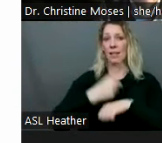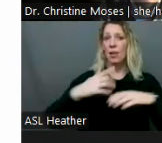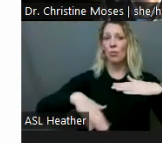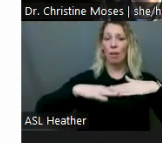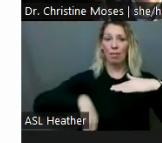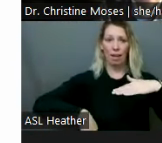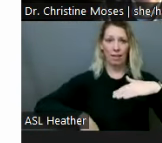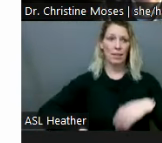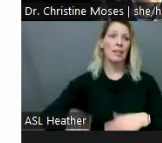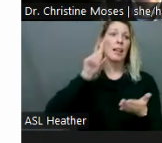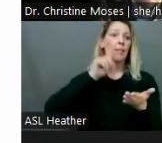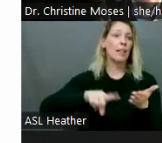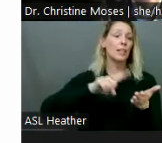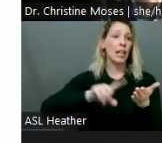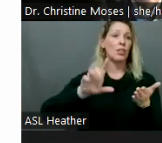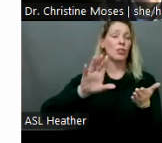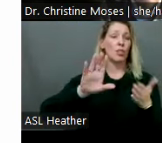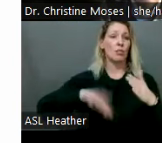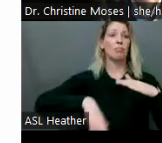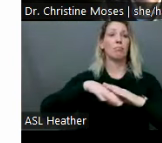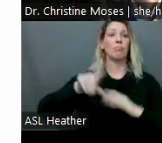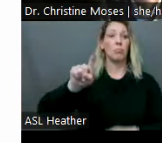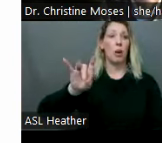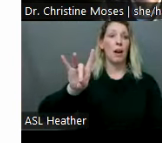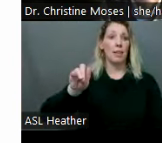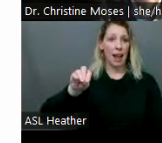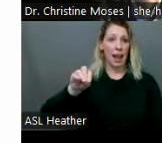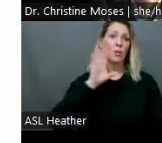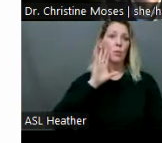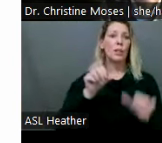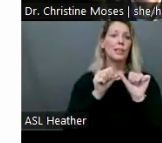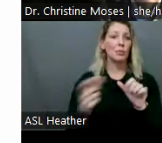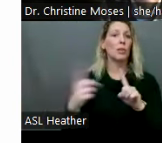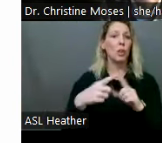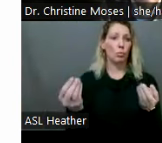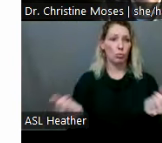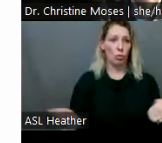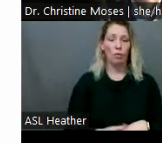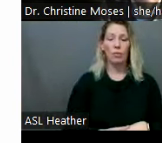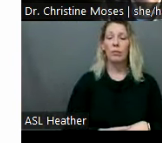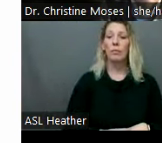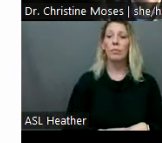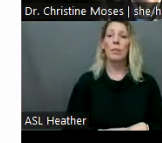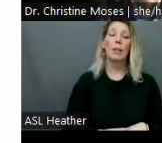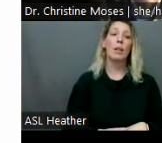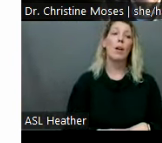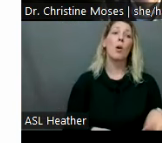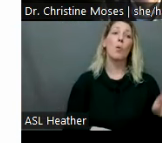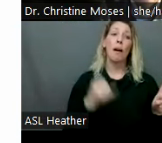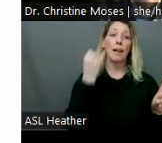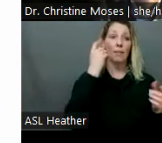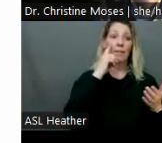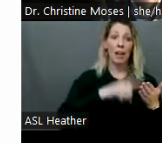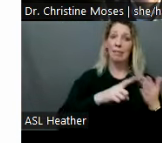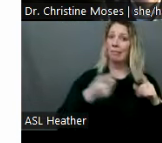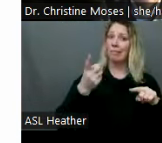less. An investigation reaching the 180-day timeline will continue until resolved. 1, if investigators are